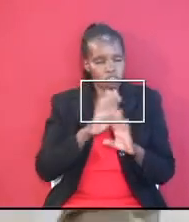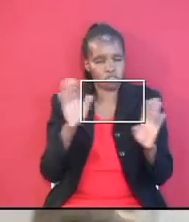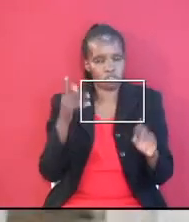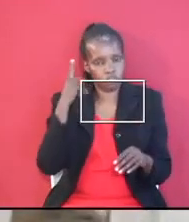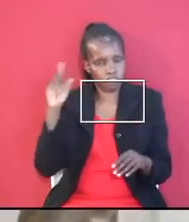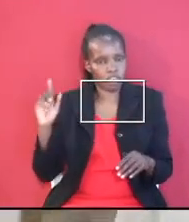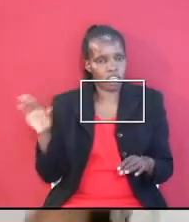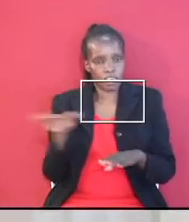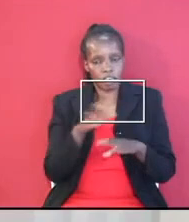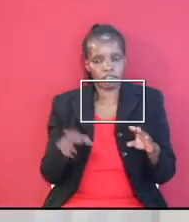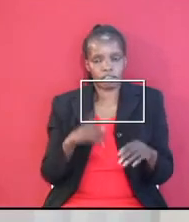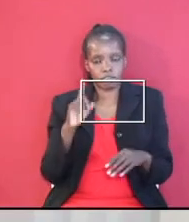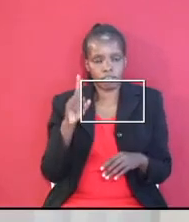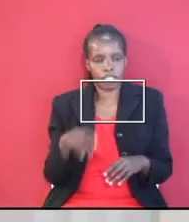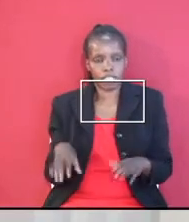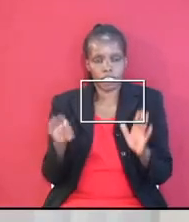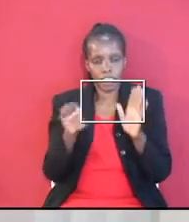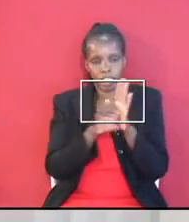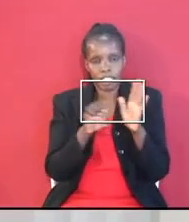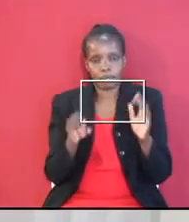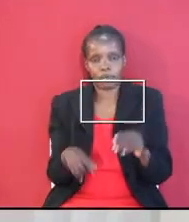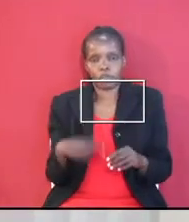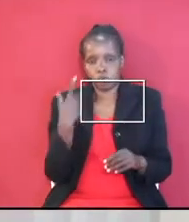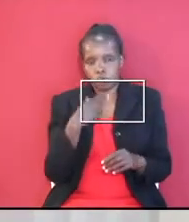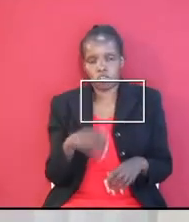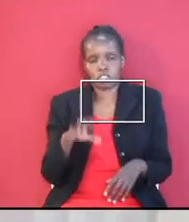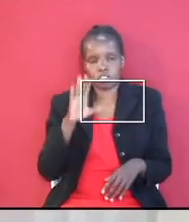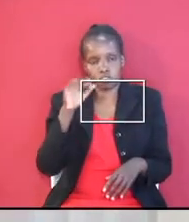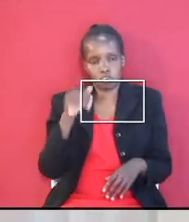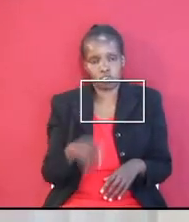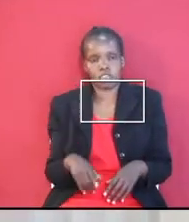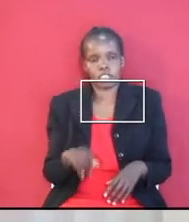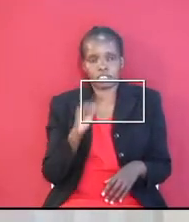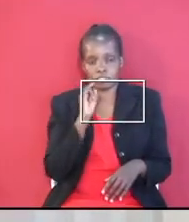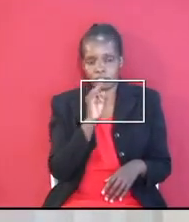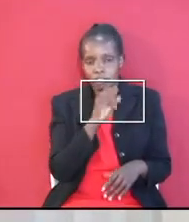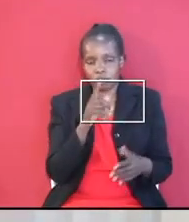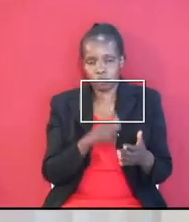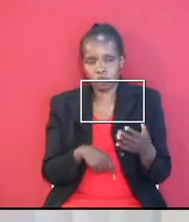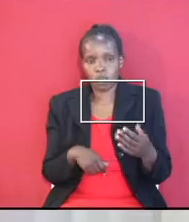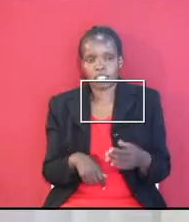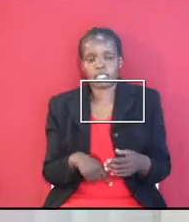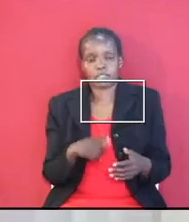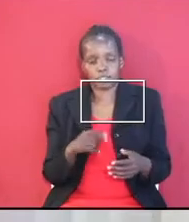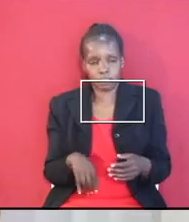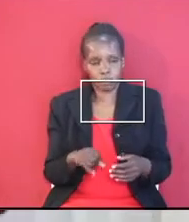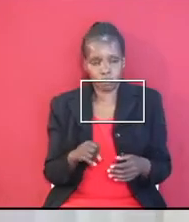Let's look at the examples. Who was called? What were the instructions? What were the conditions? And did they carry on or did they not carry on?